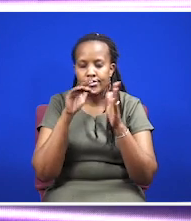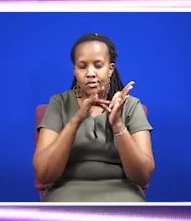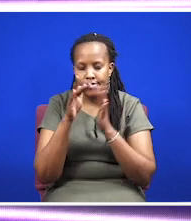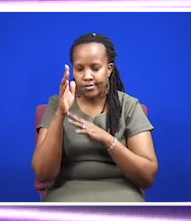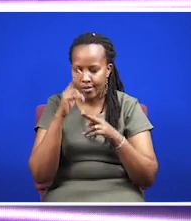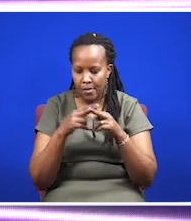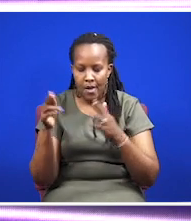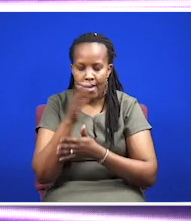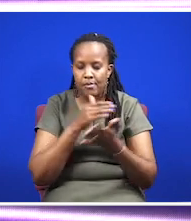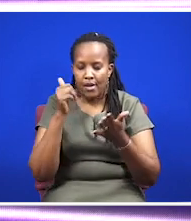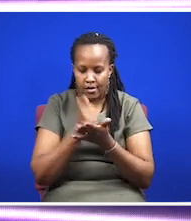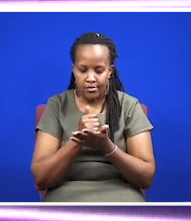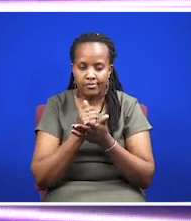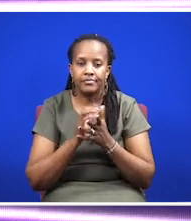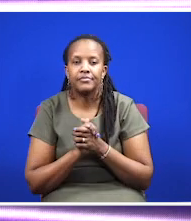name. Amen.